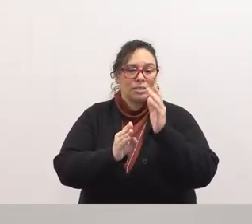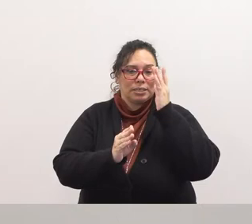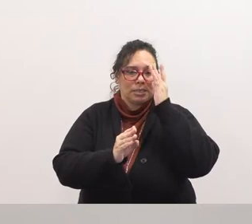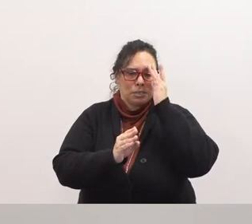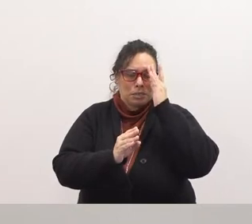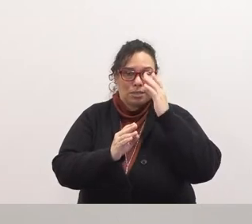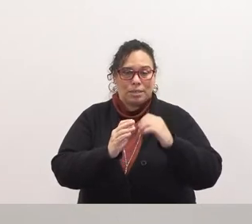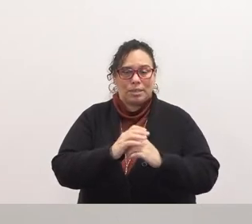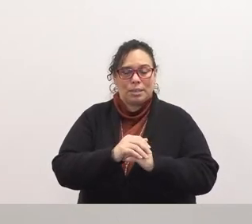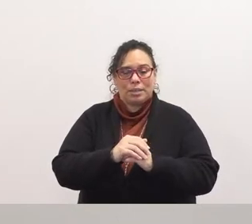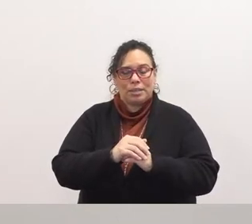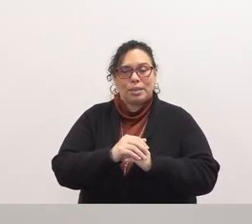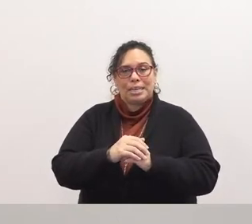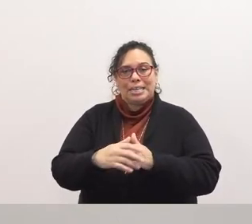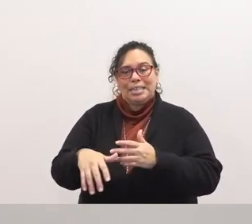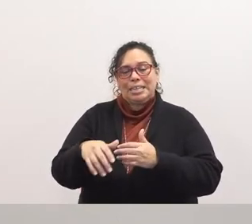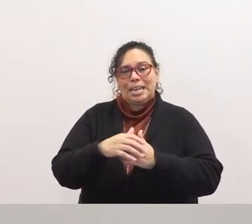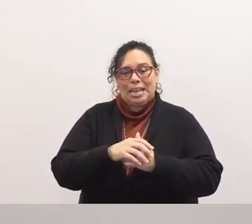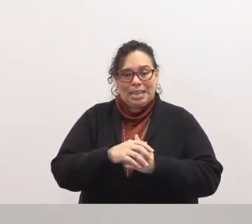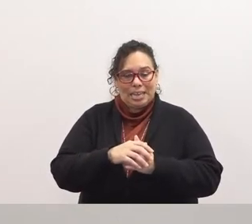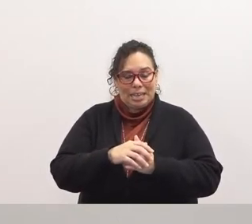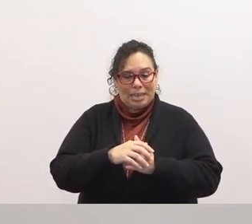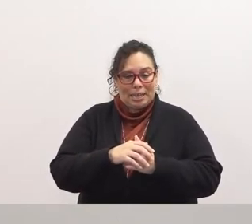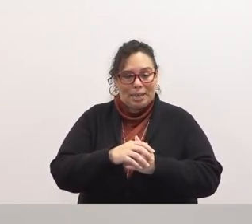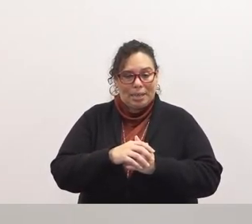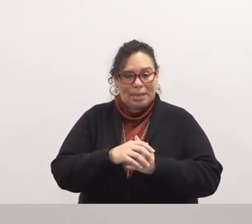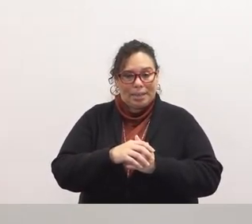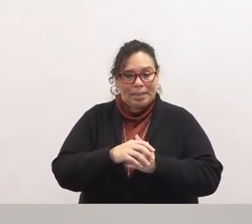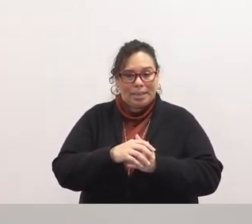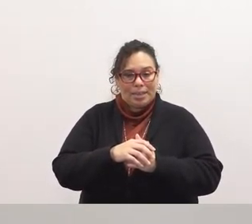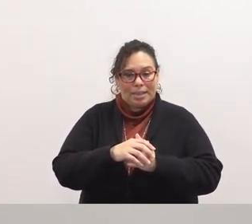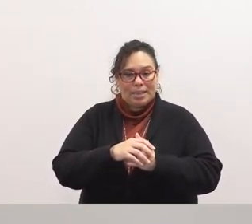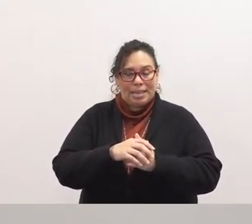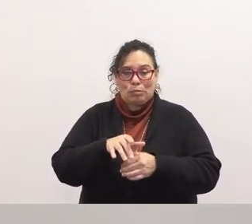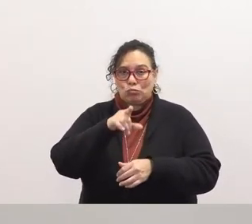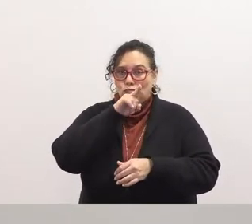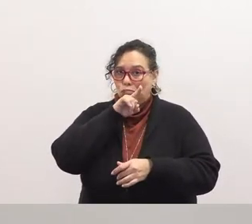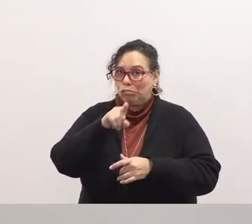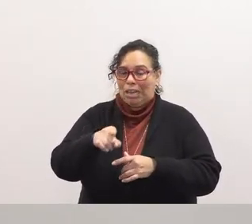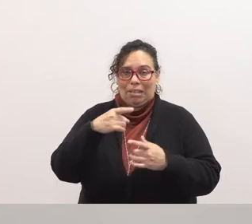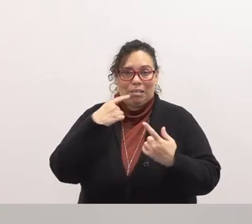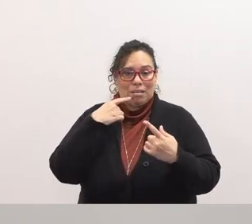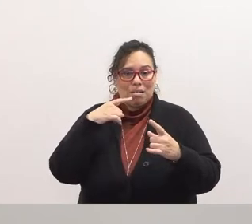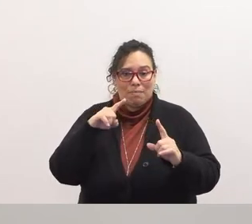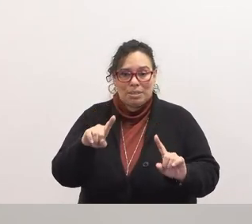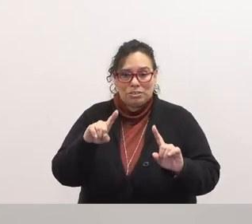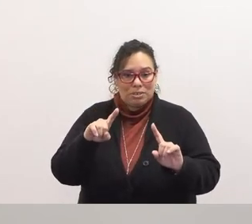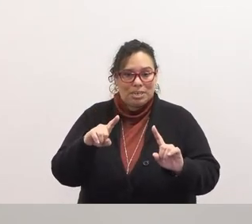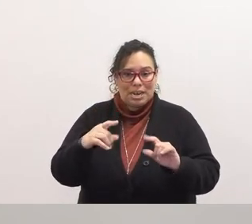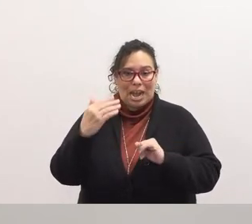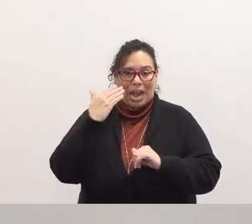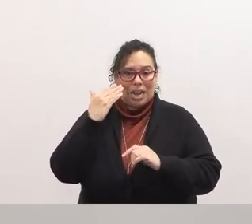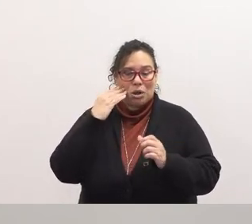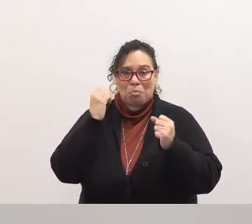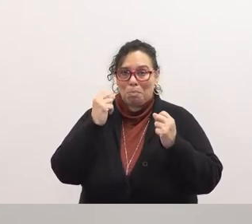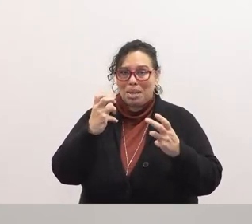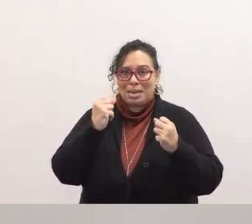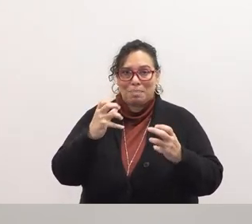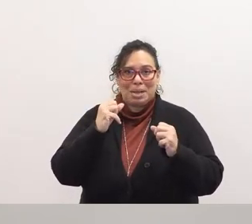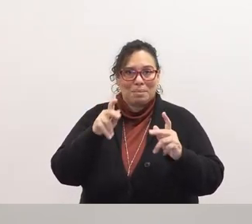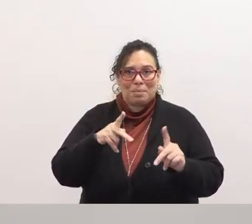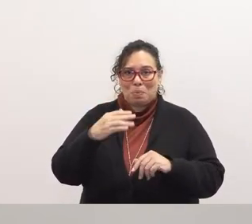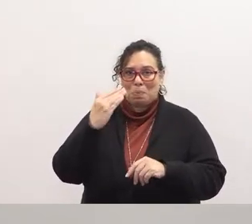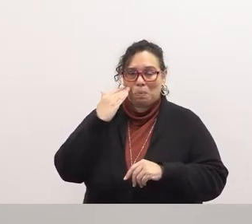Pac-8 player his senior year, and it was a real accomplishment. I know many, many people that know